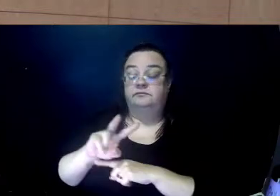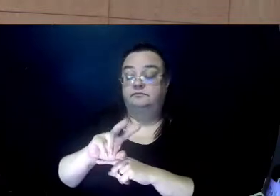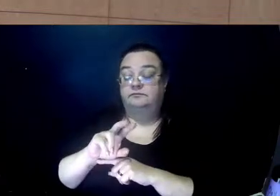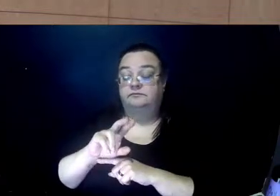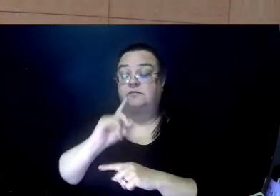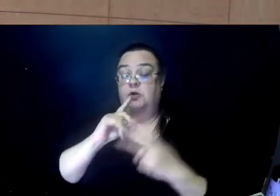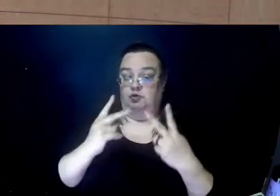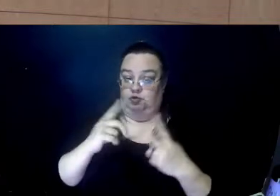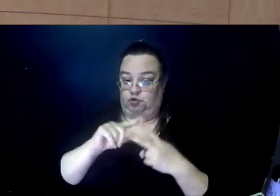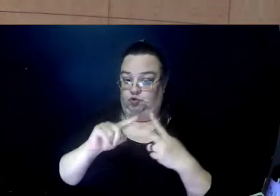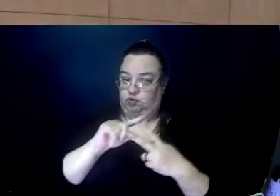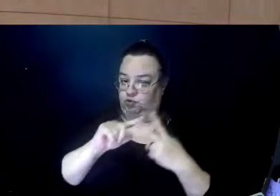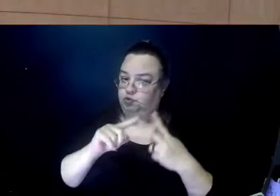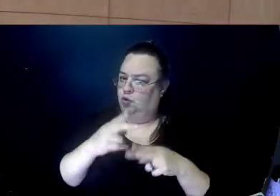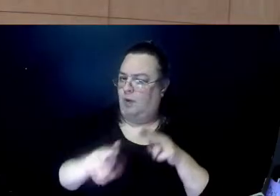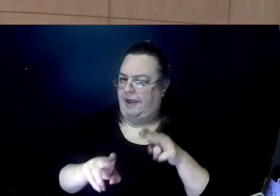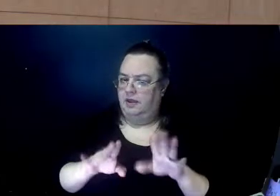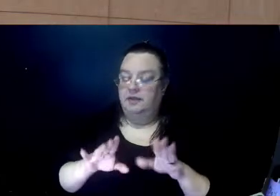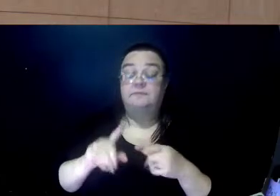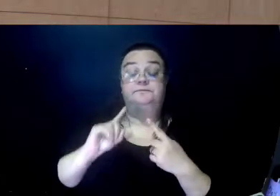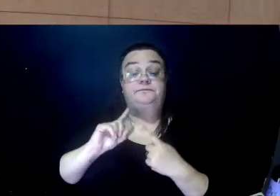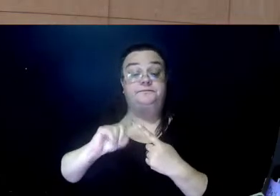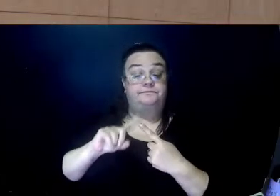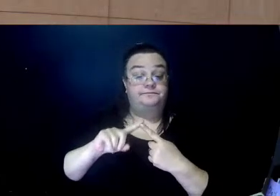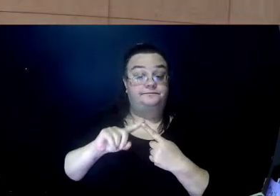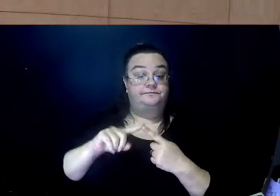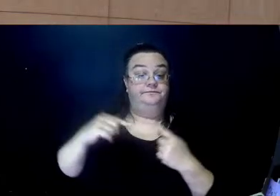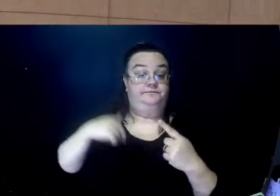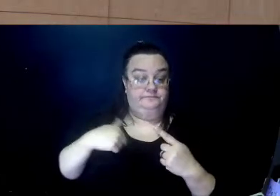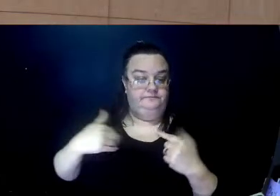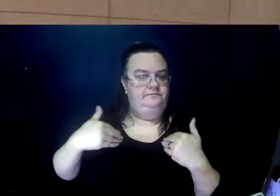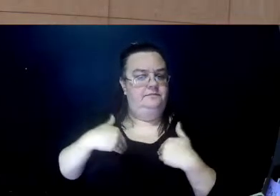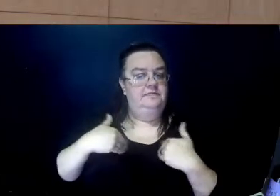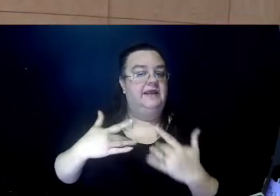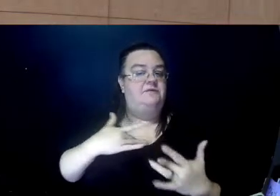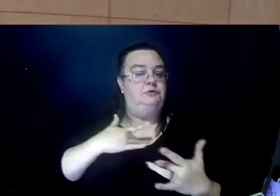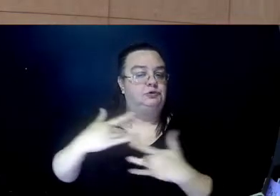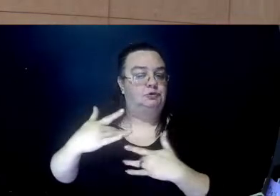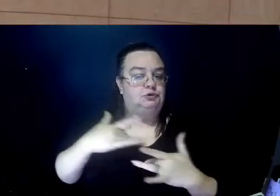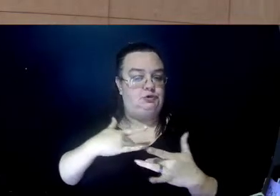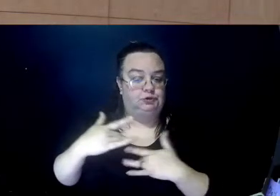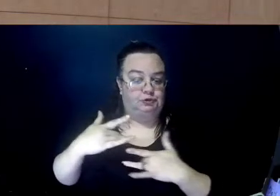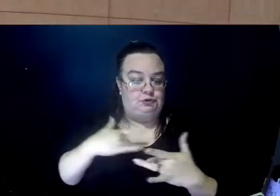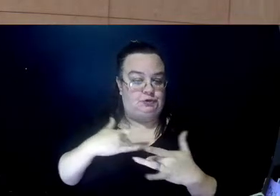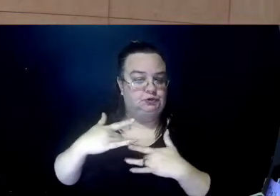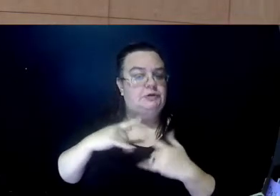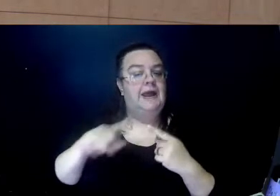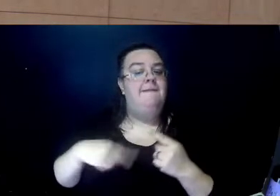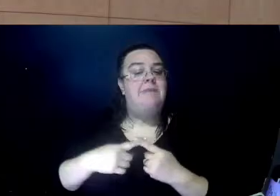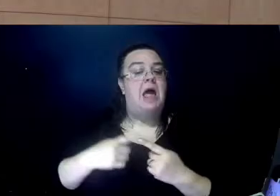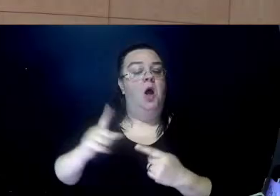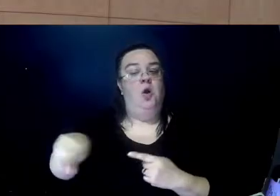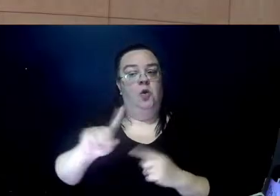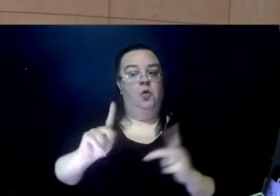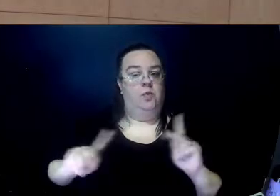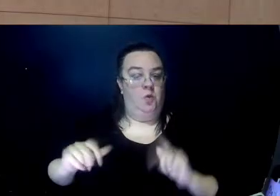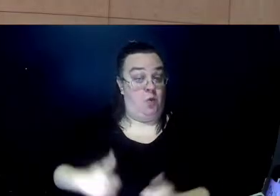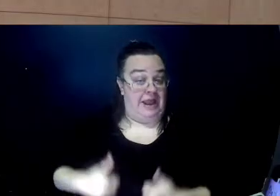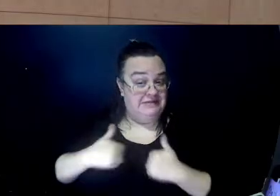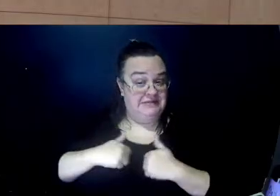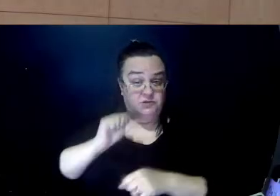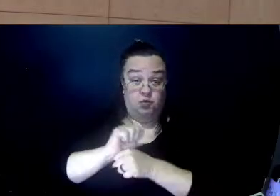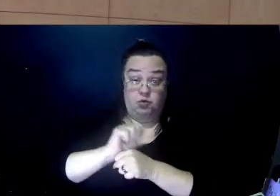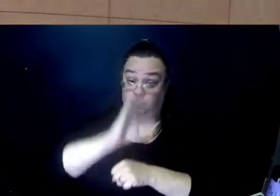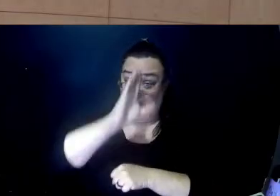Two quick things. One is that I have concerns about residents working directly with the